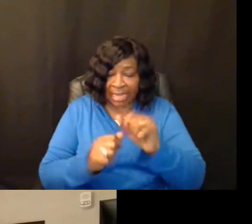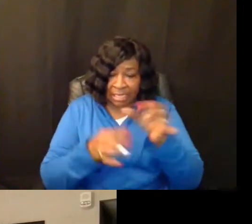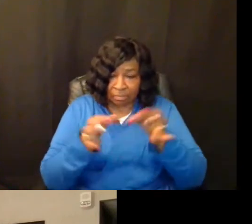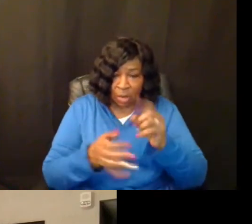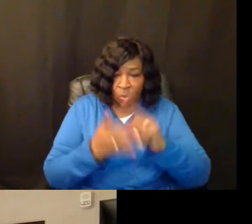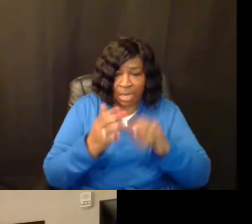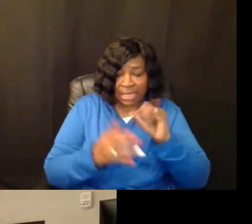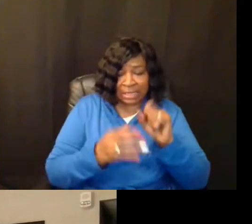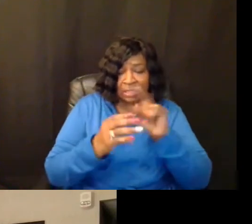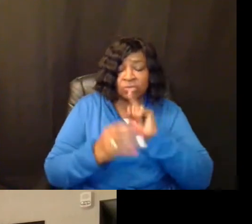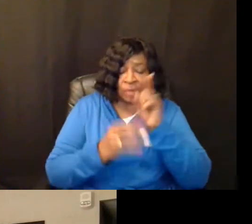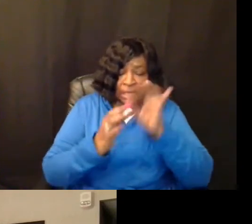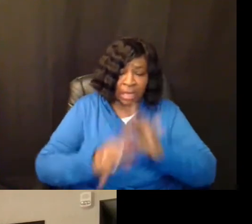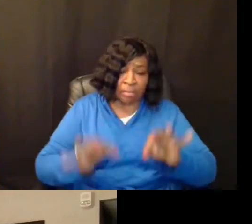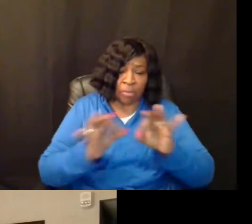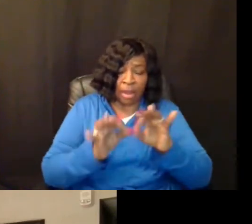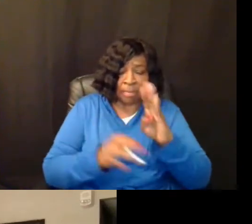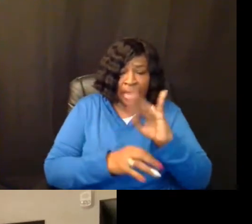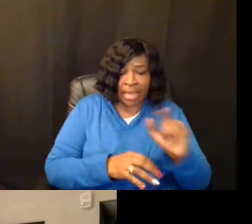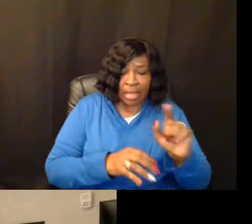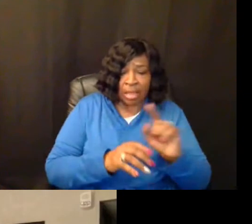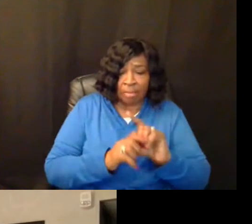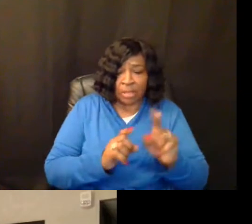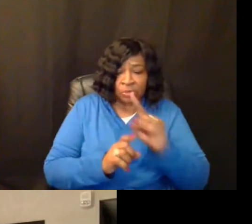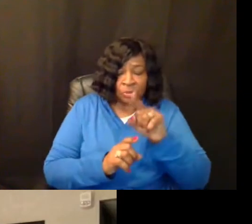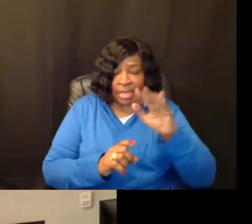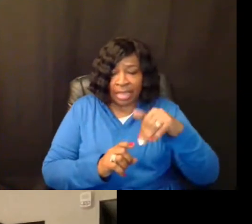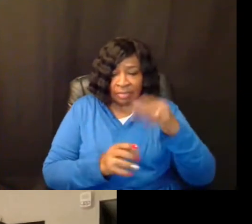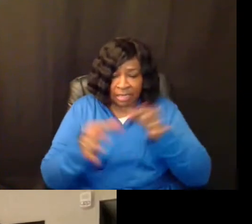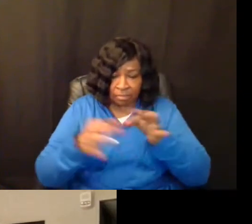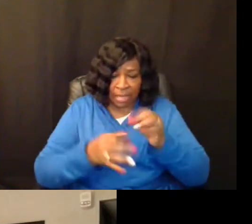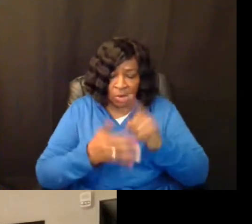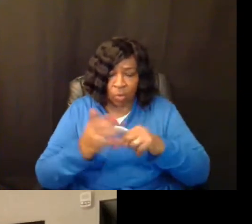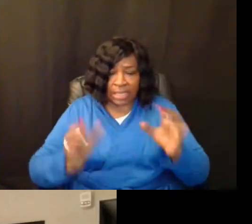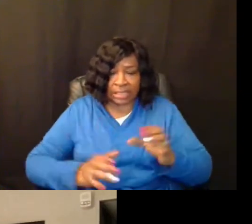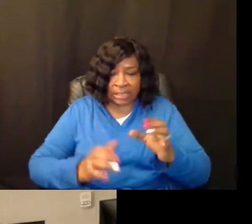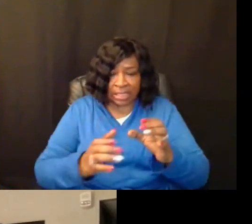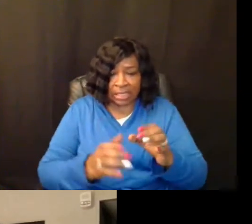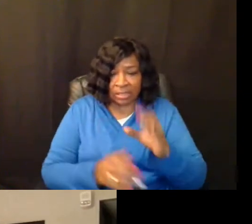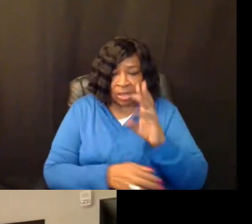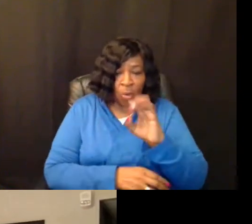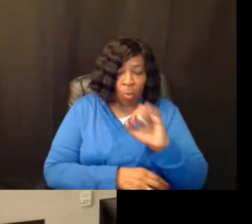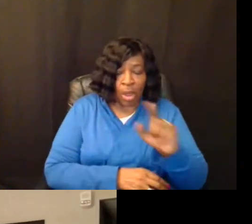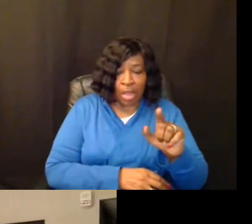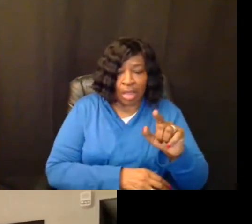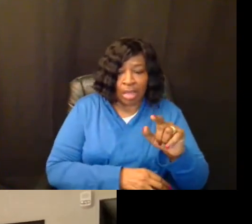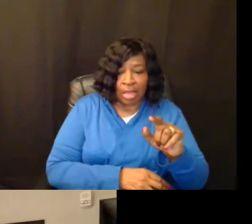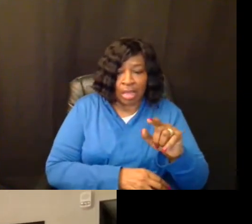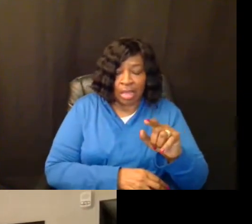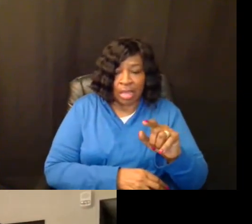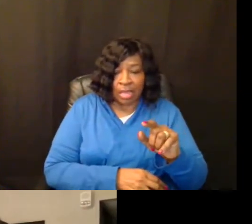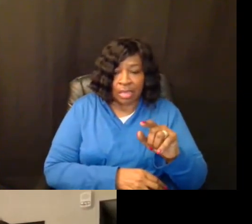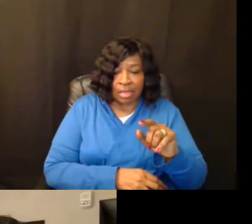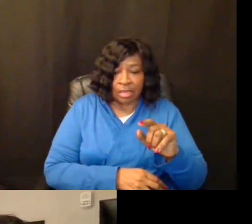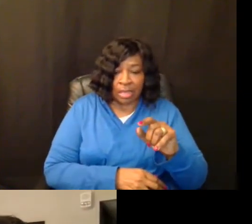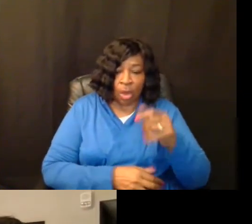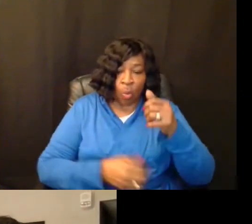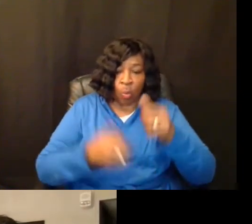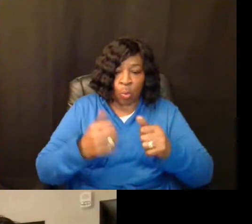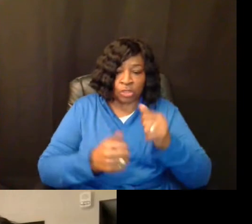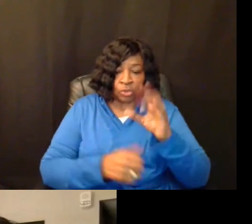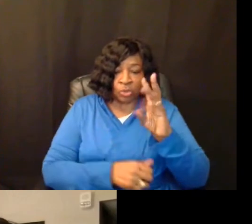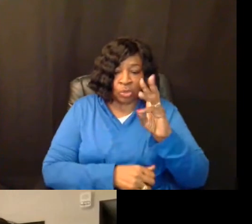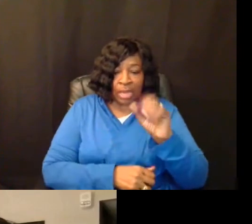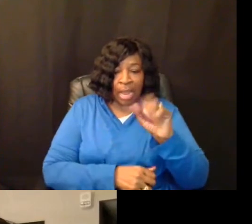a really important bill, but you haven't named what it does. Well, I was going to ask, which Warnock